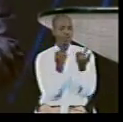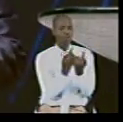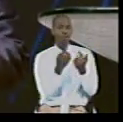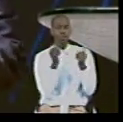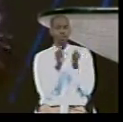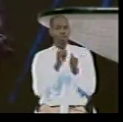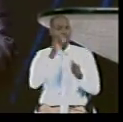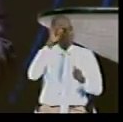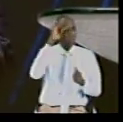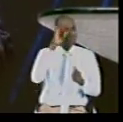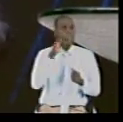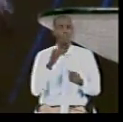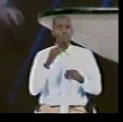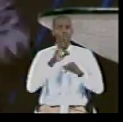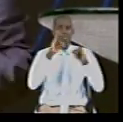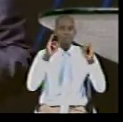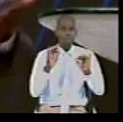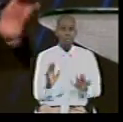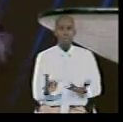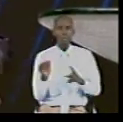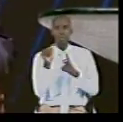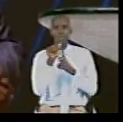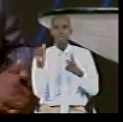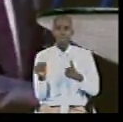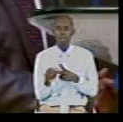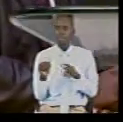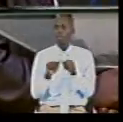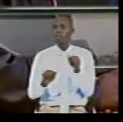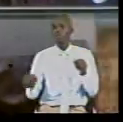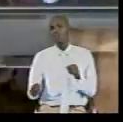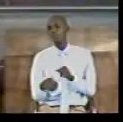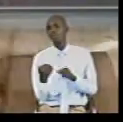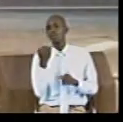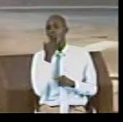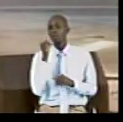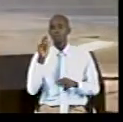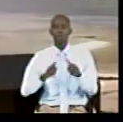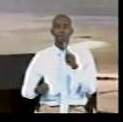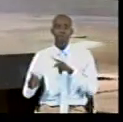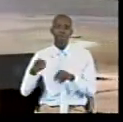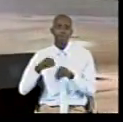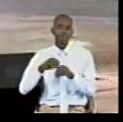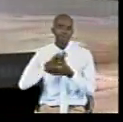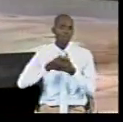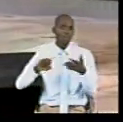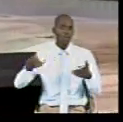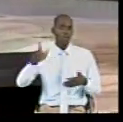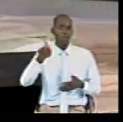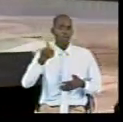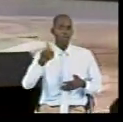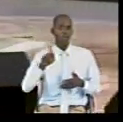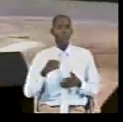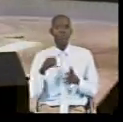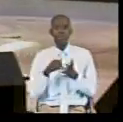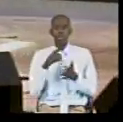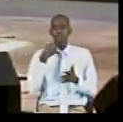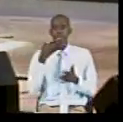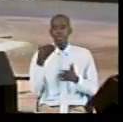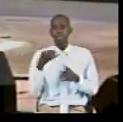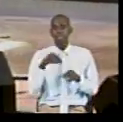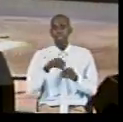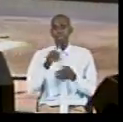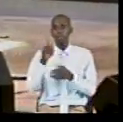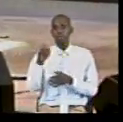all the sorcerers and everybody. And then it says in verse 21, it tells us,